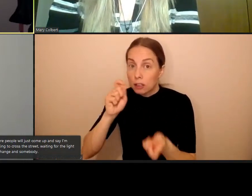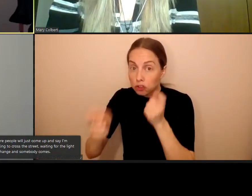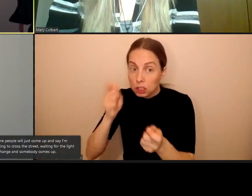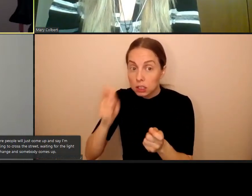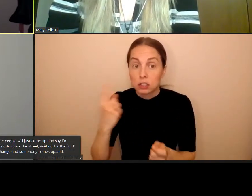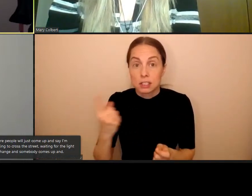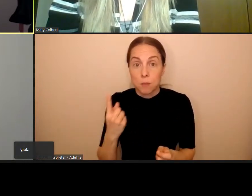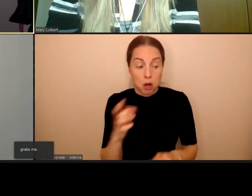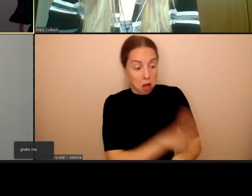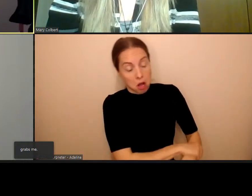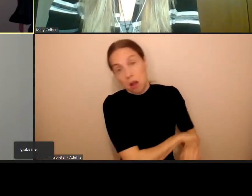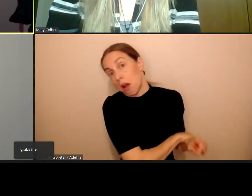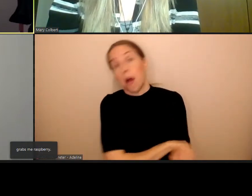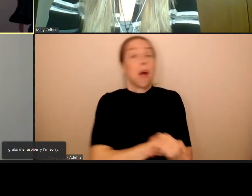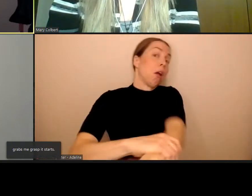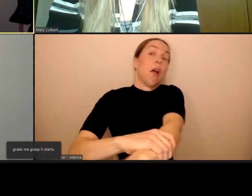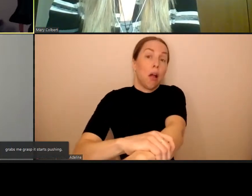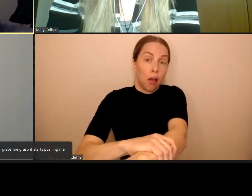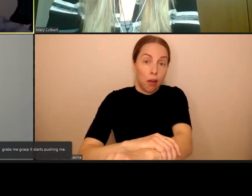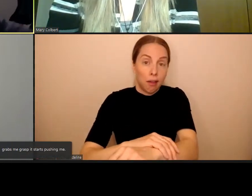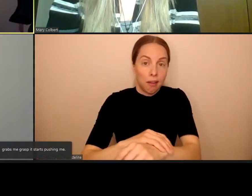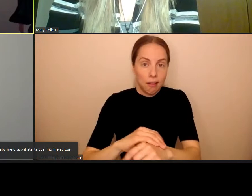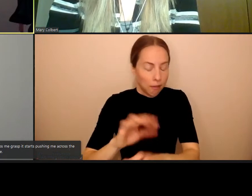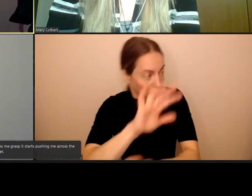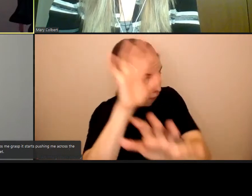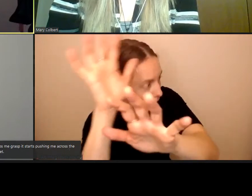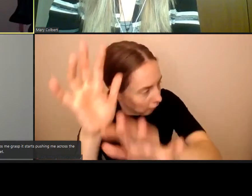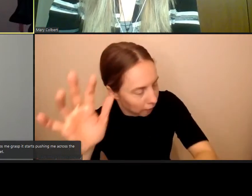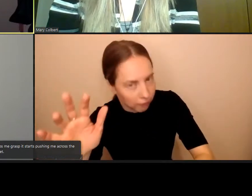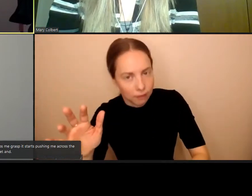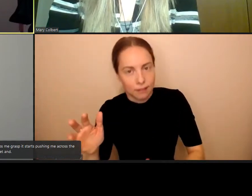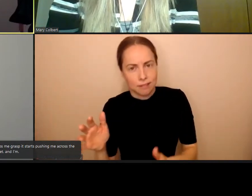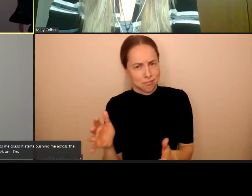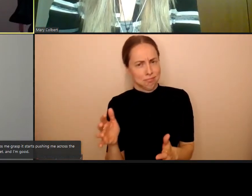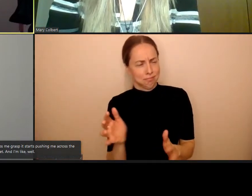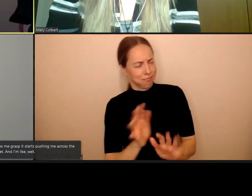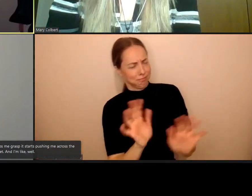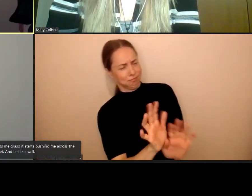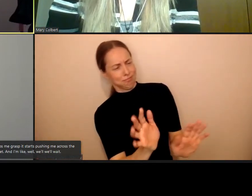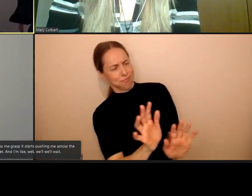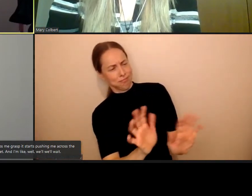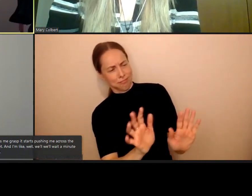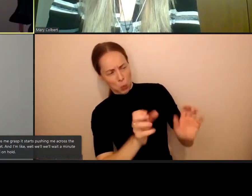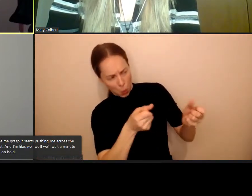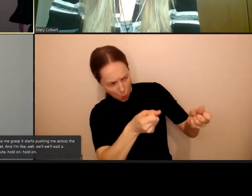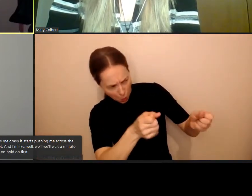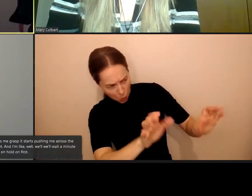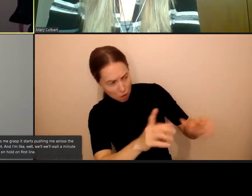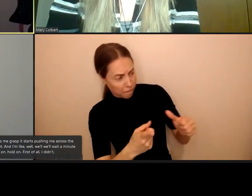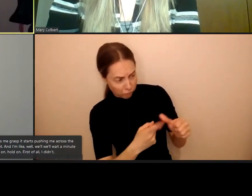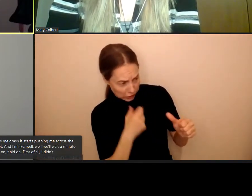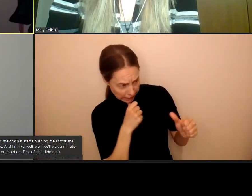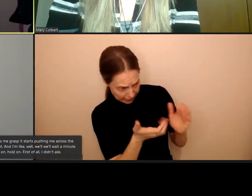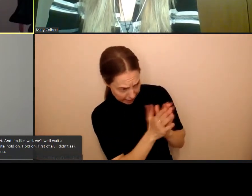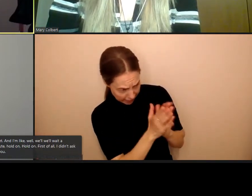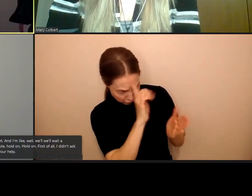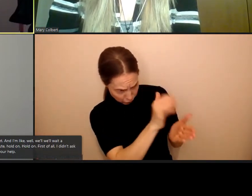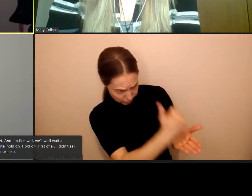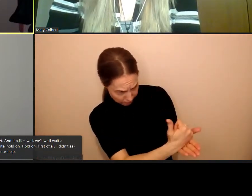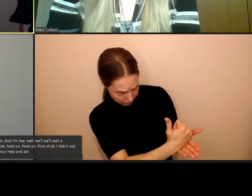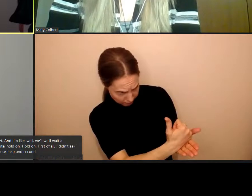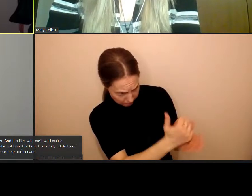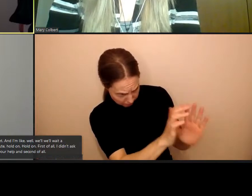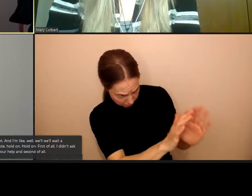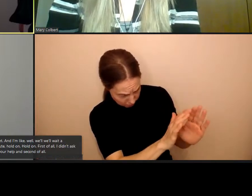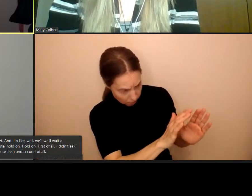up and grabs my arm, starts pushing me across the street. And I'm going, whoa, wait a minute, hold on. First of all, I didn't ask for your help. And second